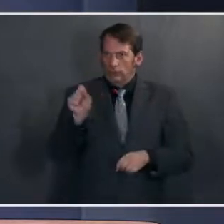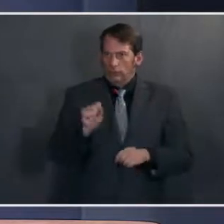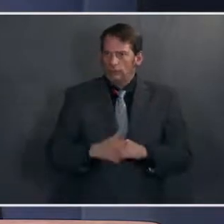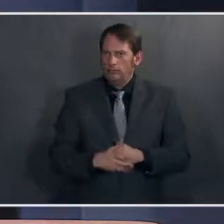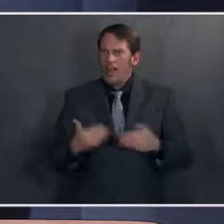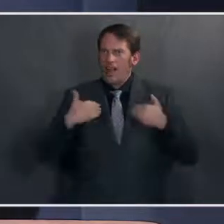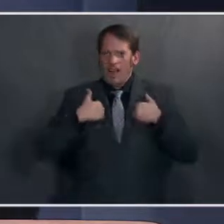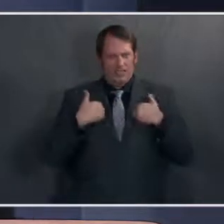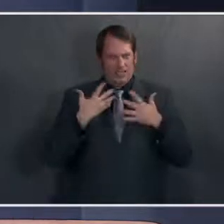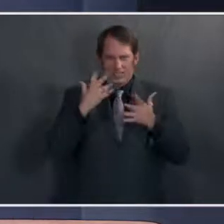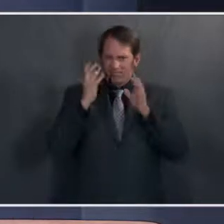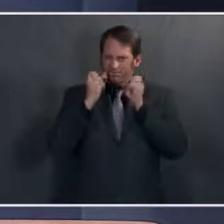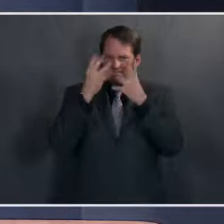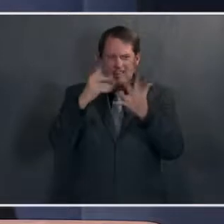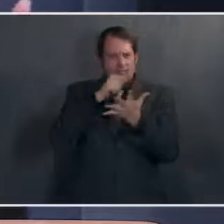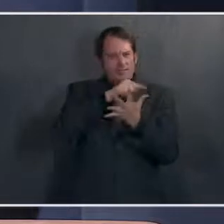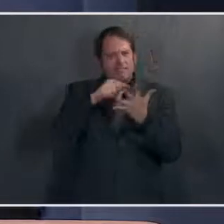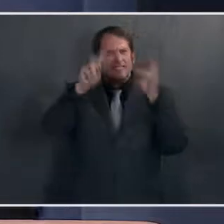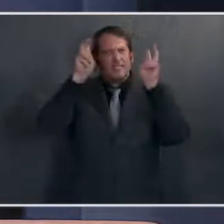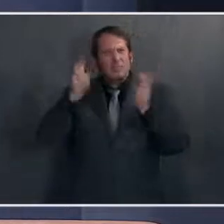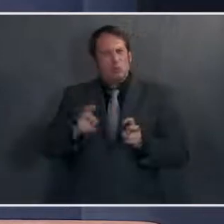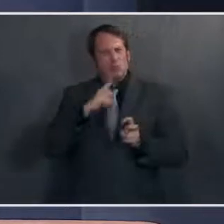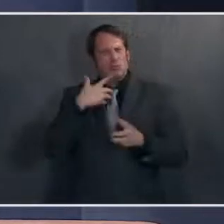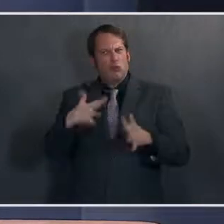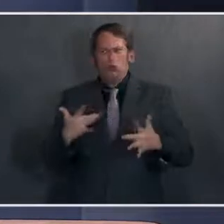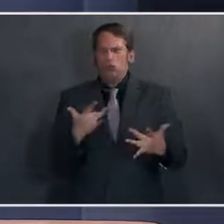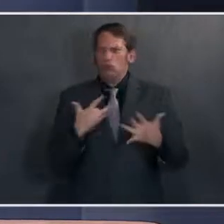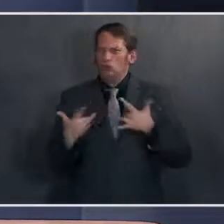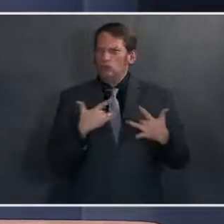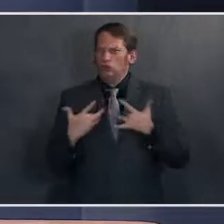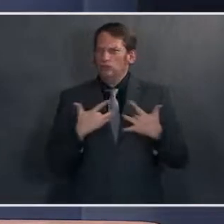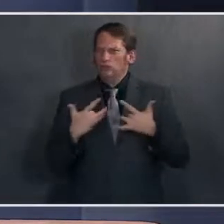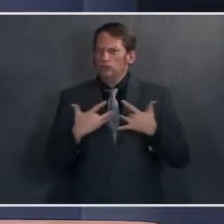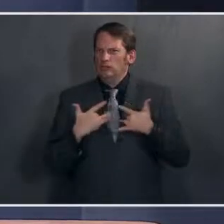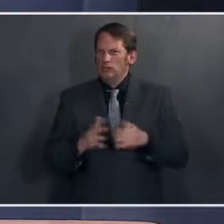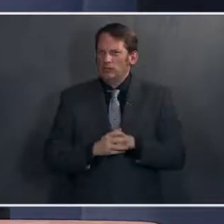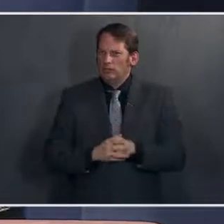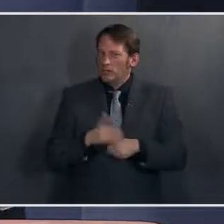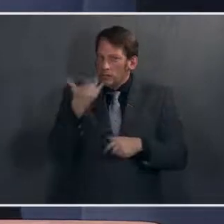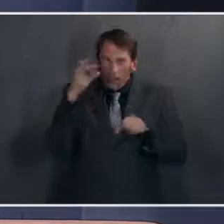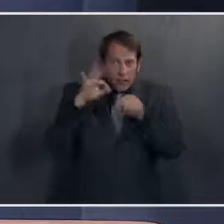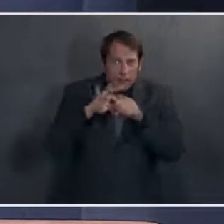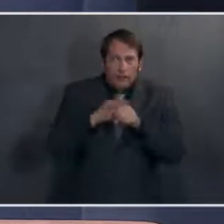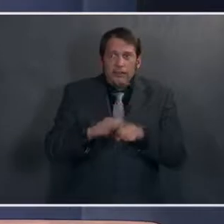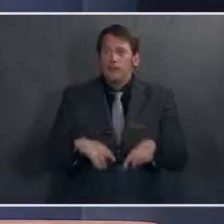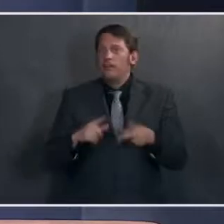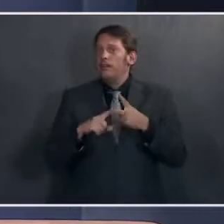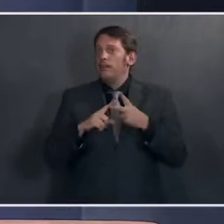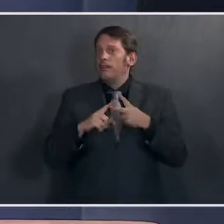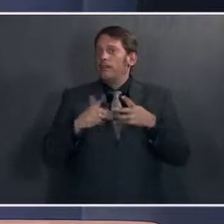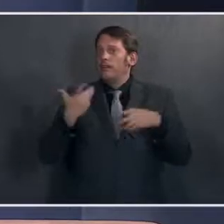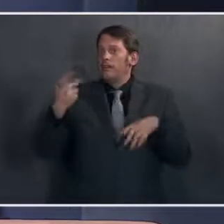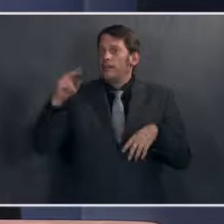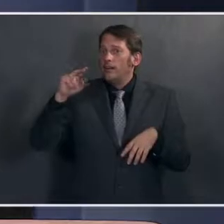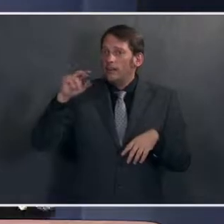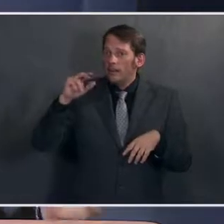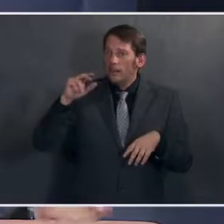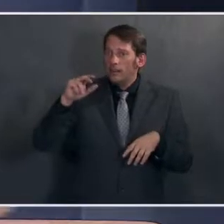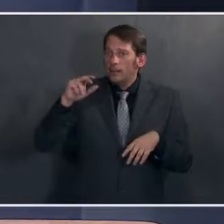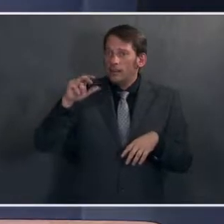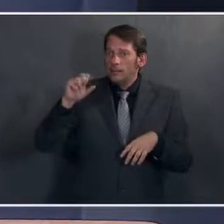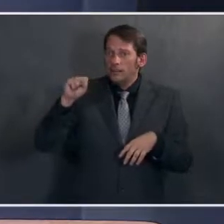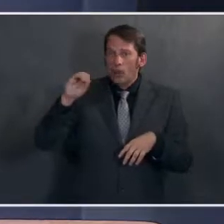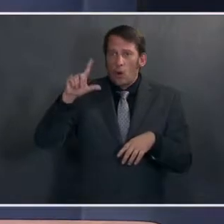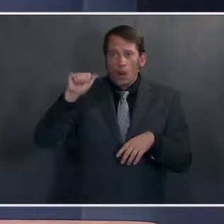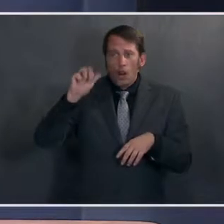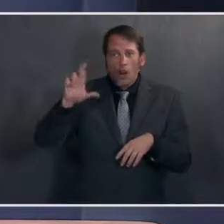reported interference, whether it's in elections, in the hacking of the United States, the SolarWinds hacking, I should say, reports of